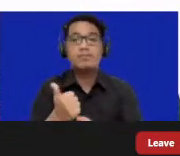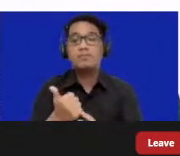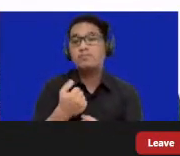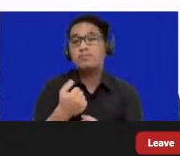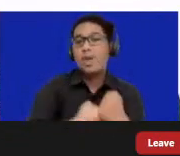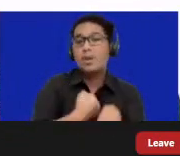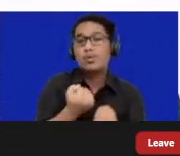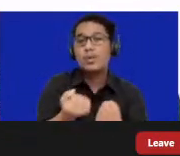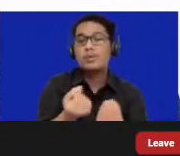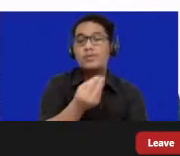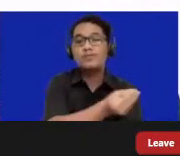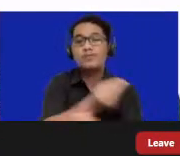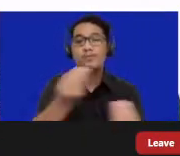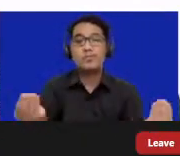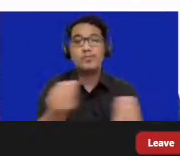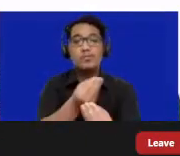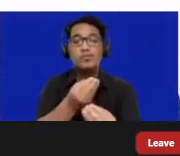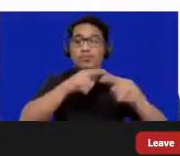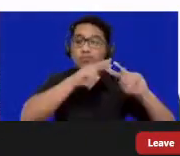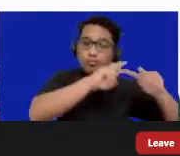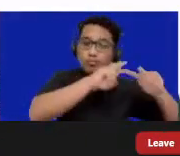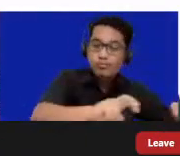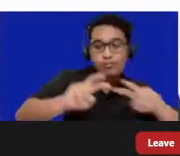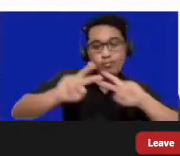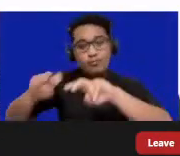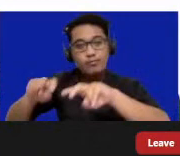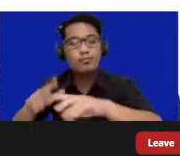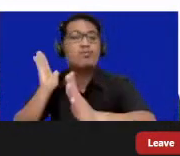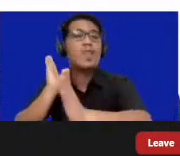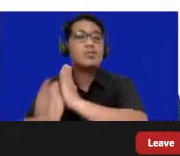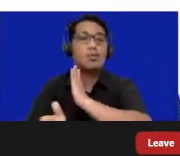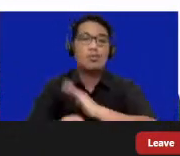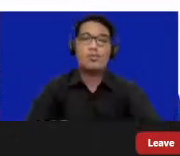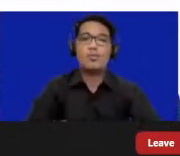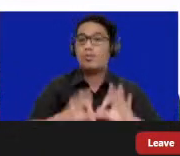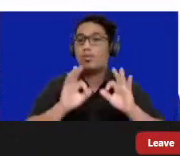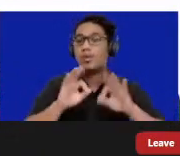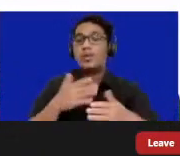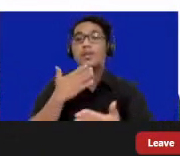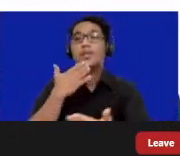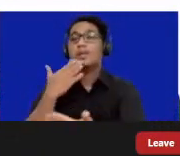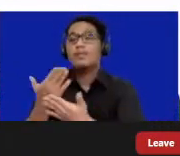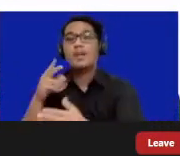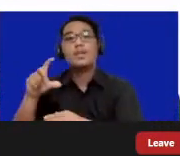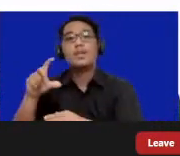much, Krista. Now, let me move to